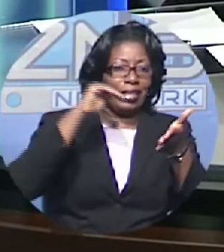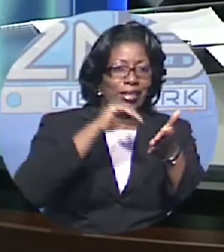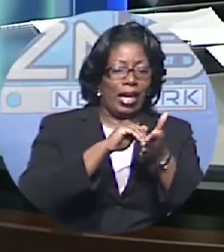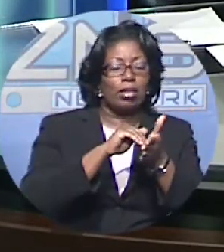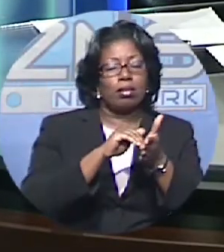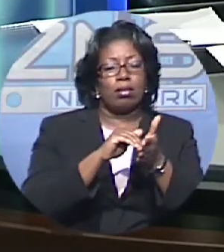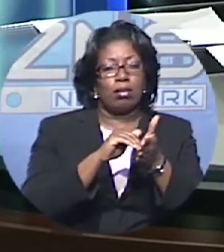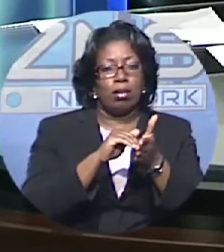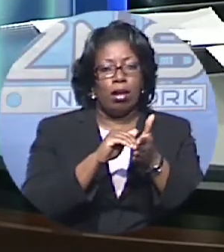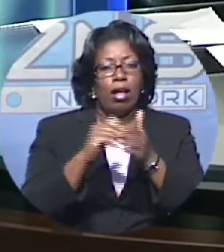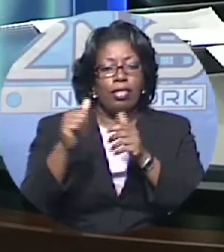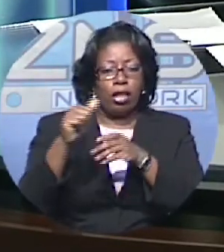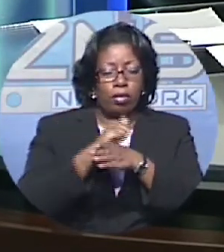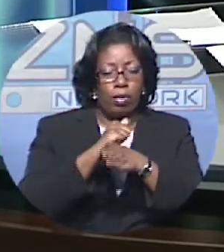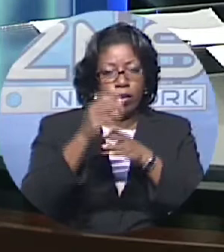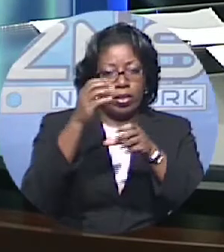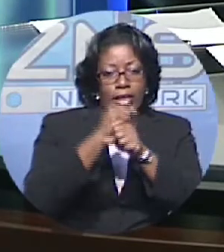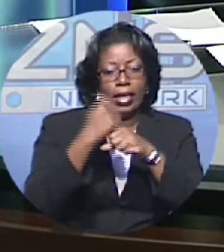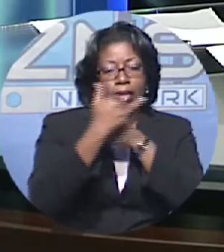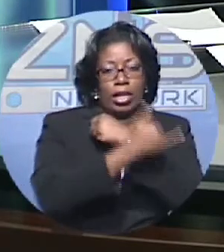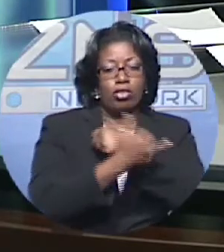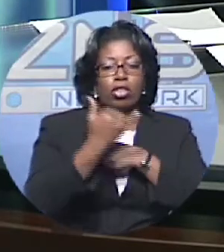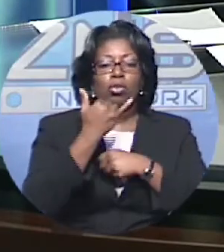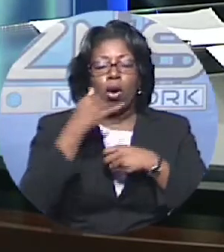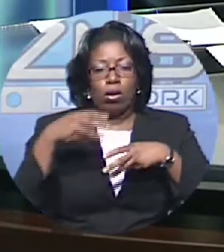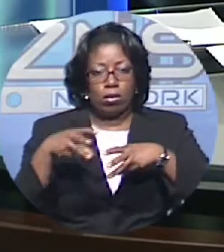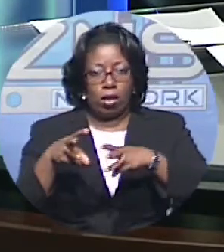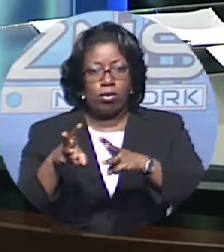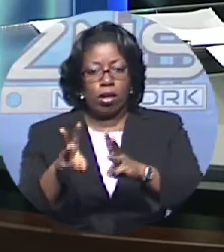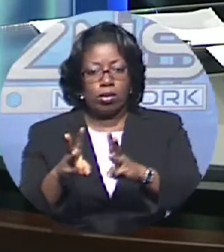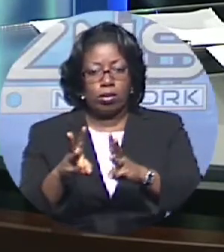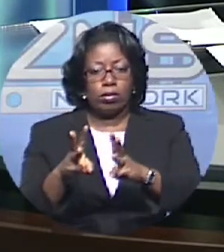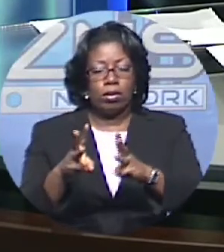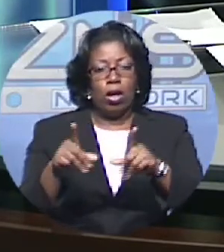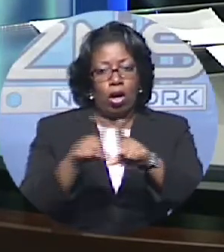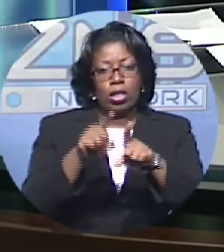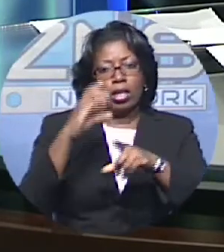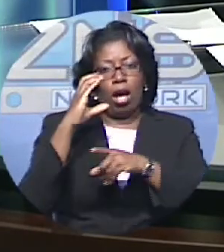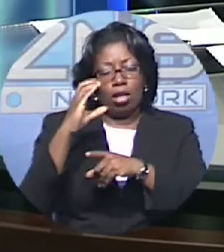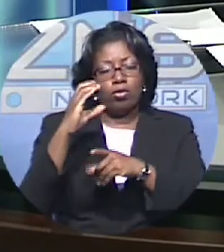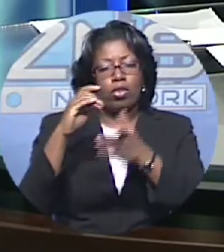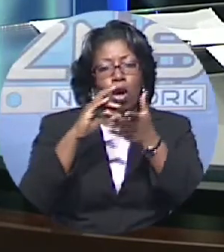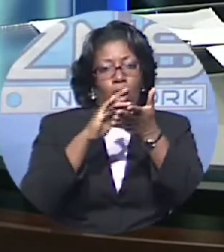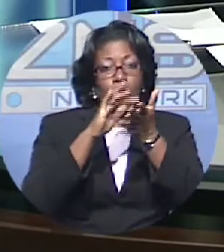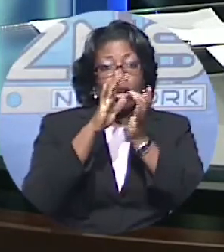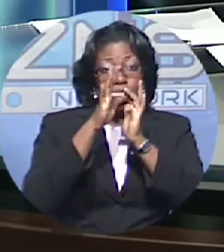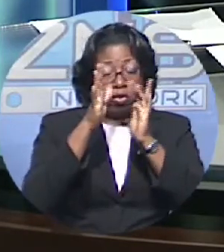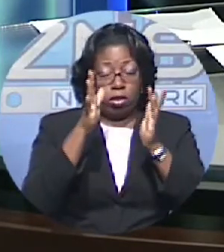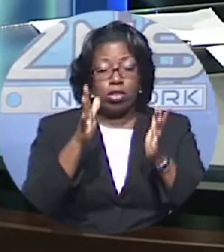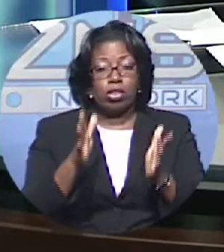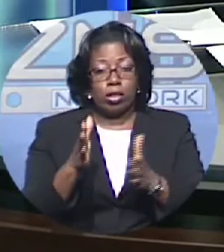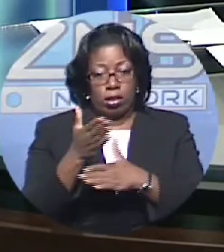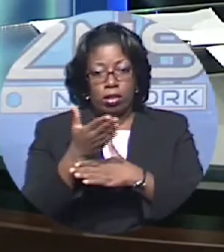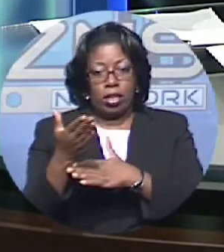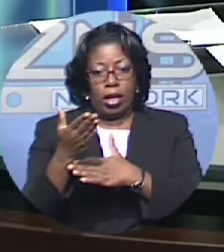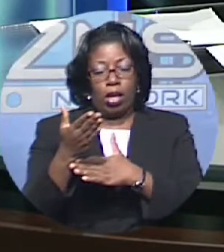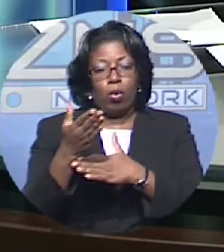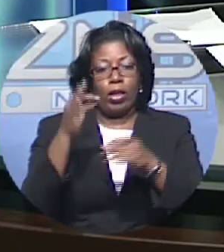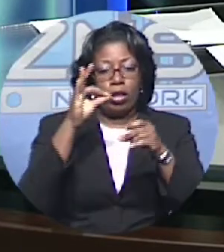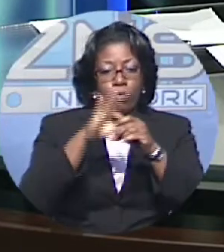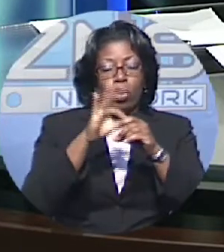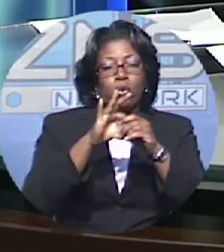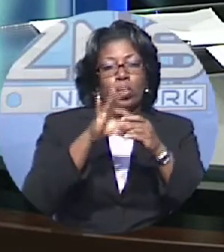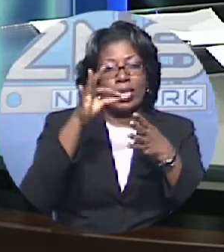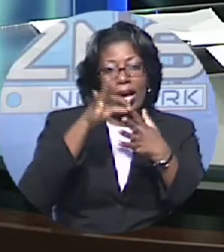taken the country in the wrong direction. Now, there were hundreds of Christians in the number when the votes were tallied last night. Our Jiminita Swain